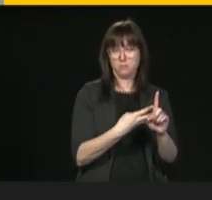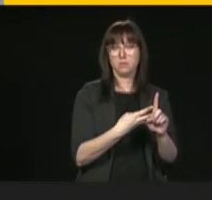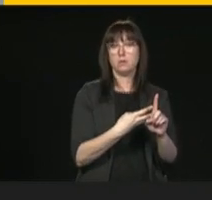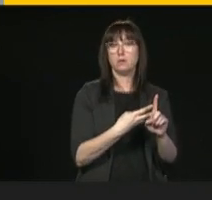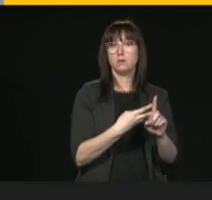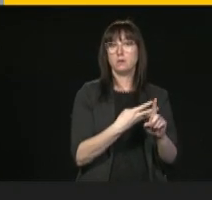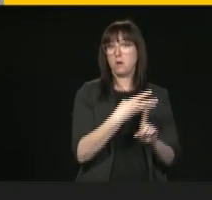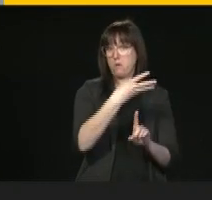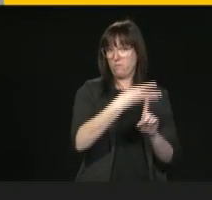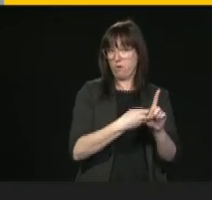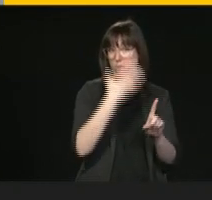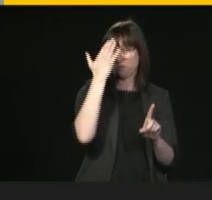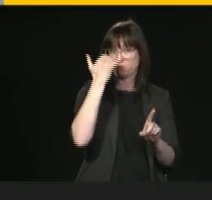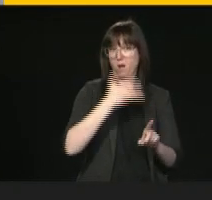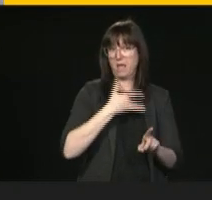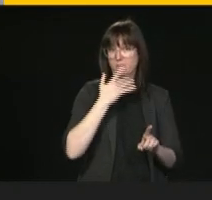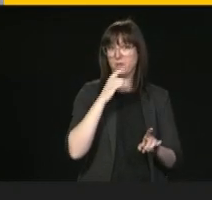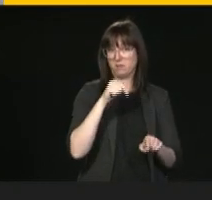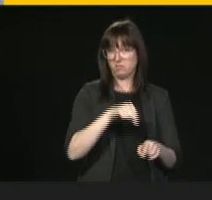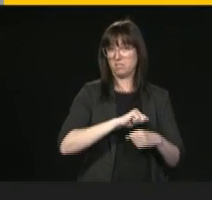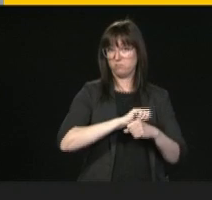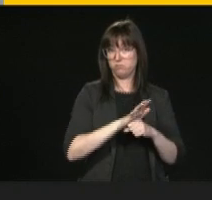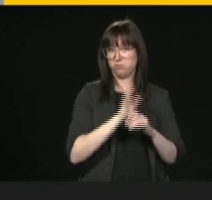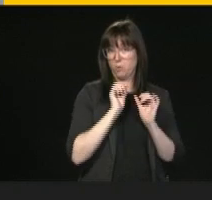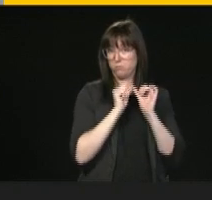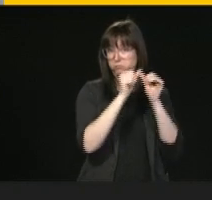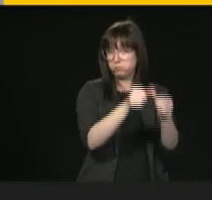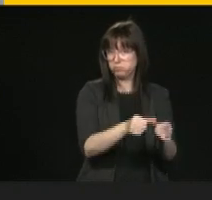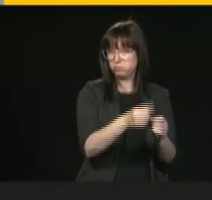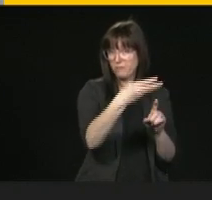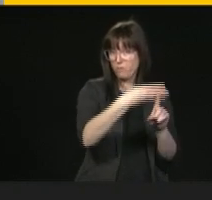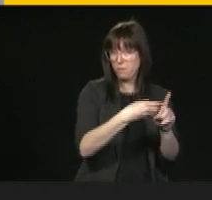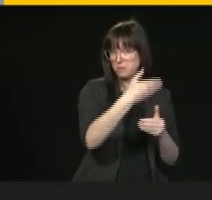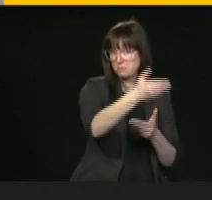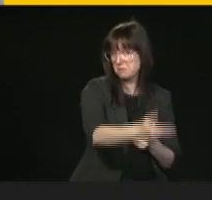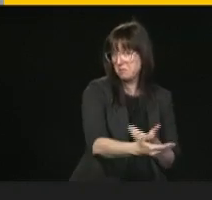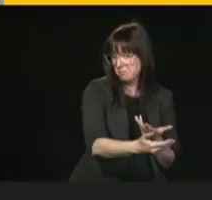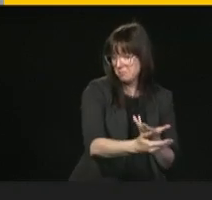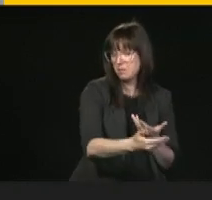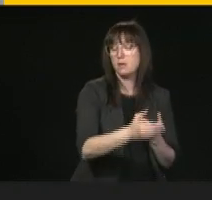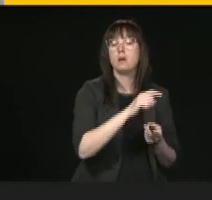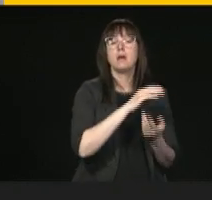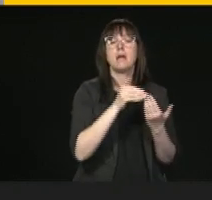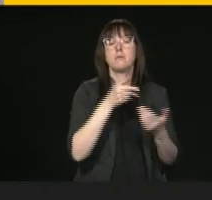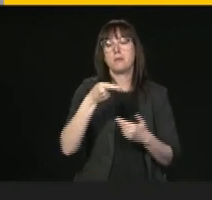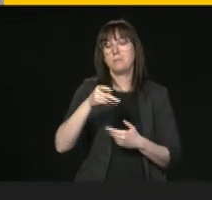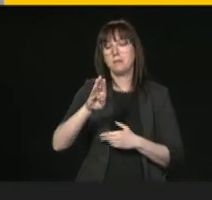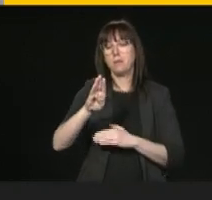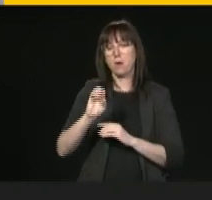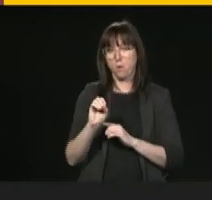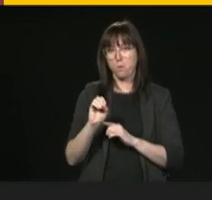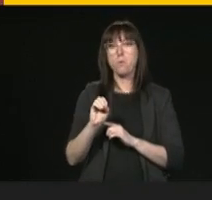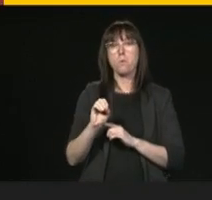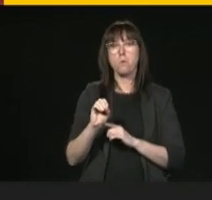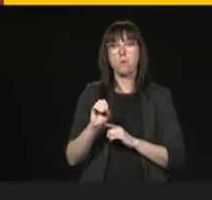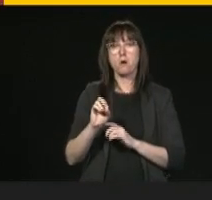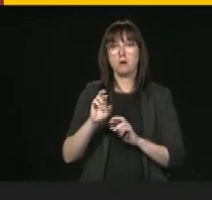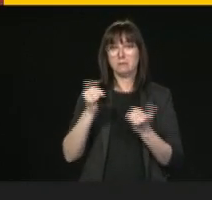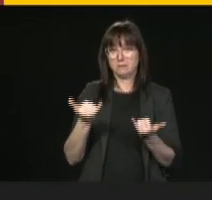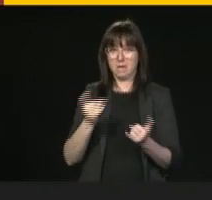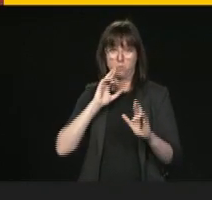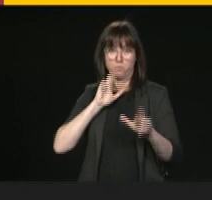last 4 months, the pandemic, but I'm not sure. The PBO, his report today, he estimates that this will go on